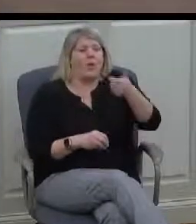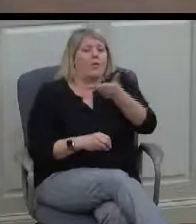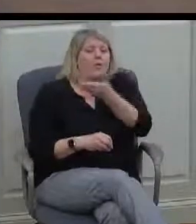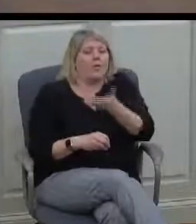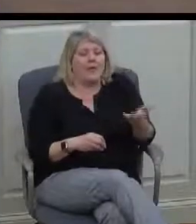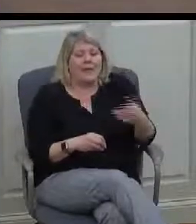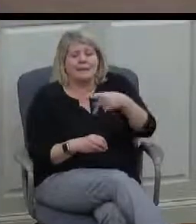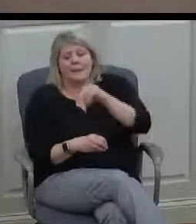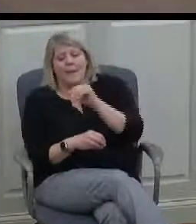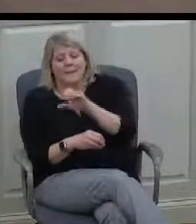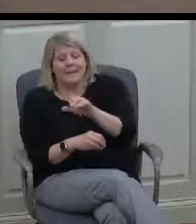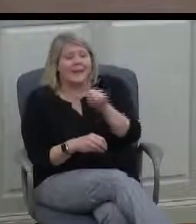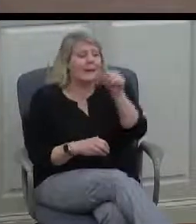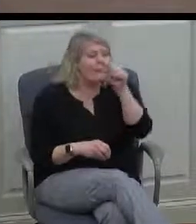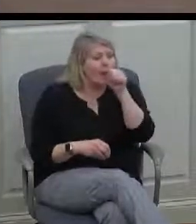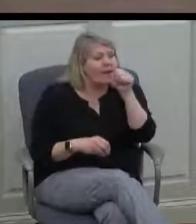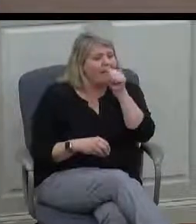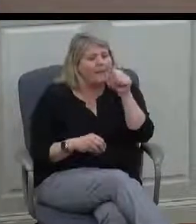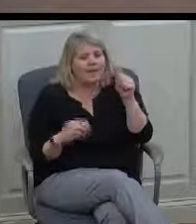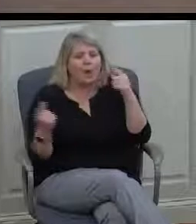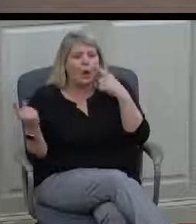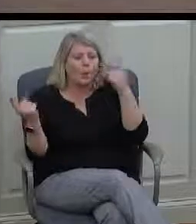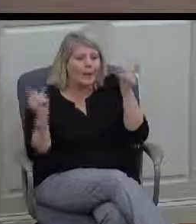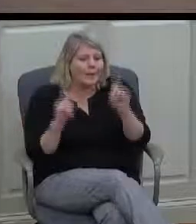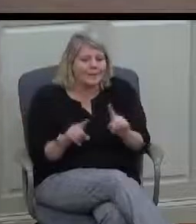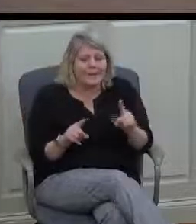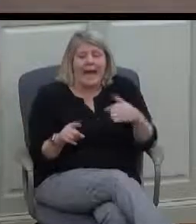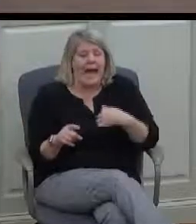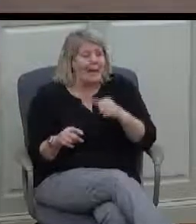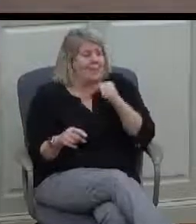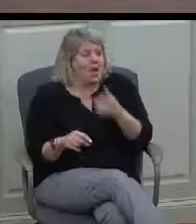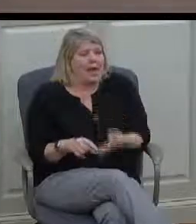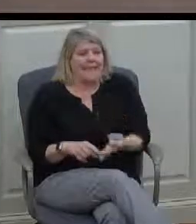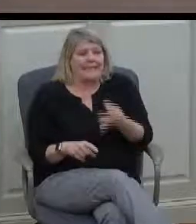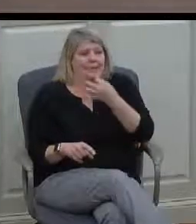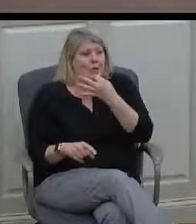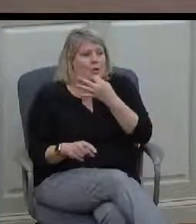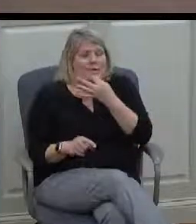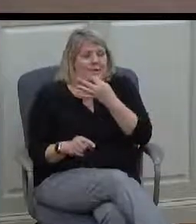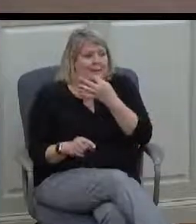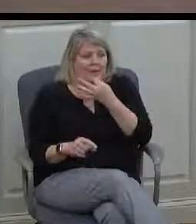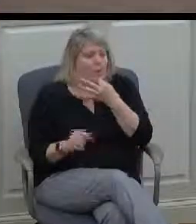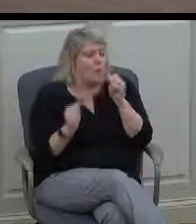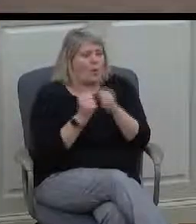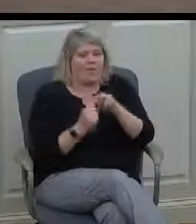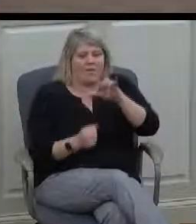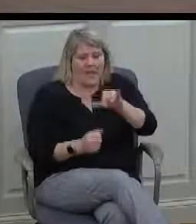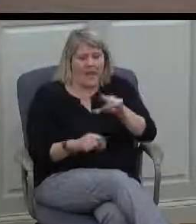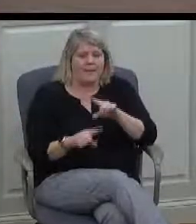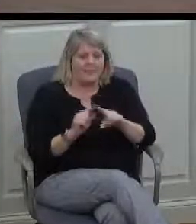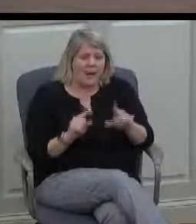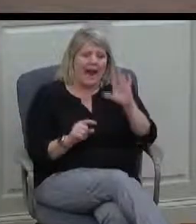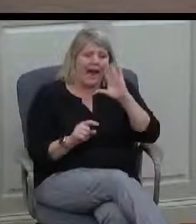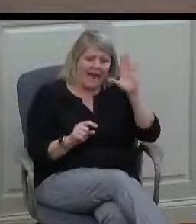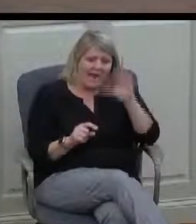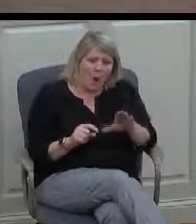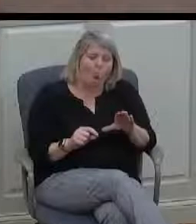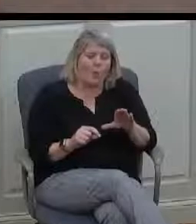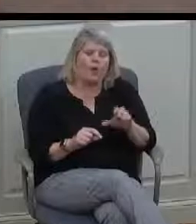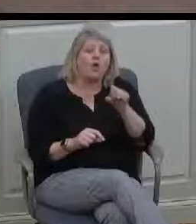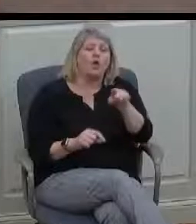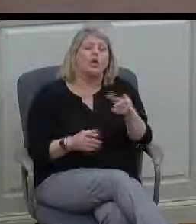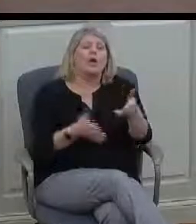public-private arrangements. I'm not an expert in those things, but I know they exist. Where you asked